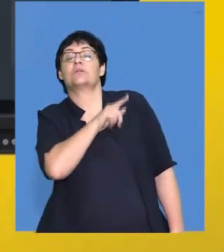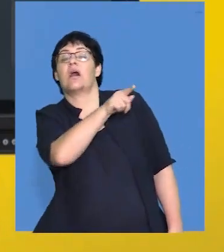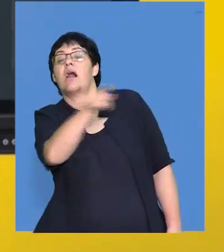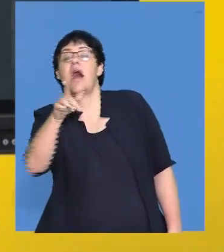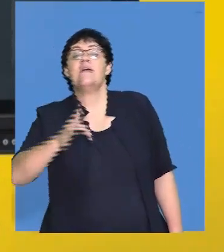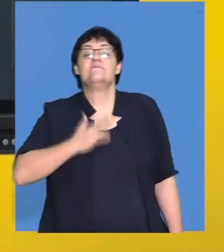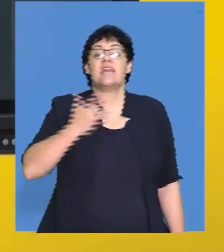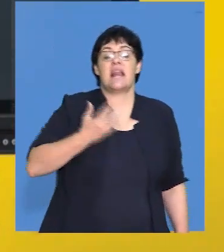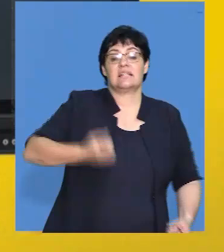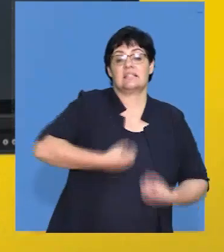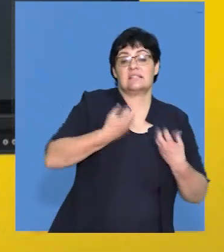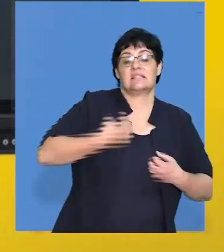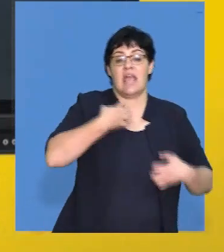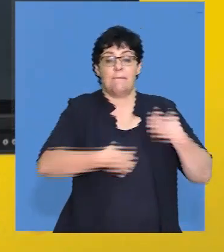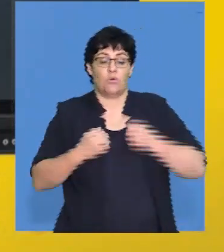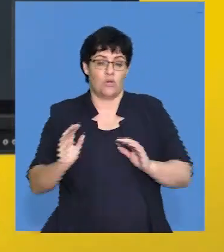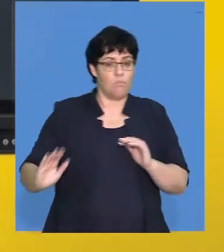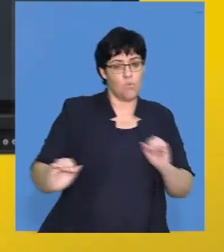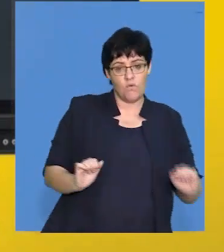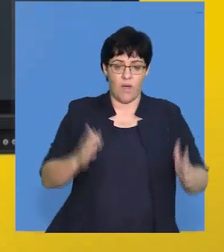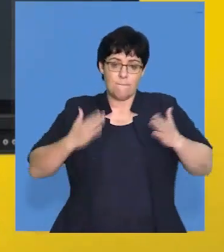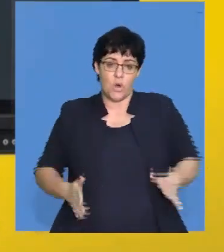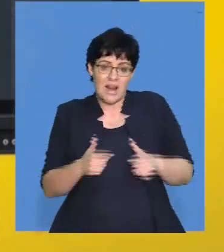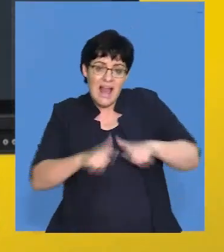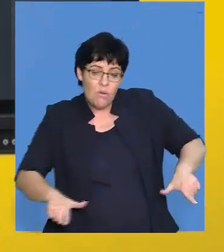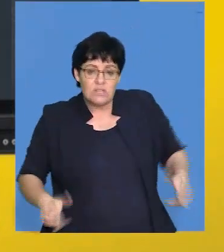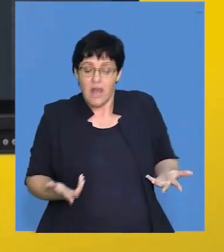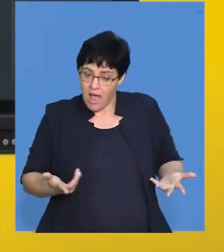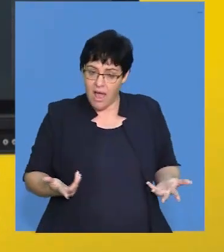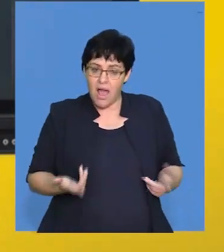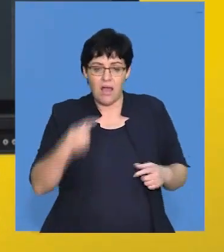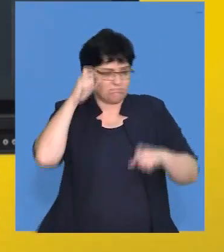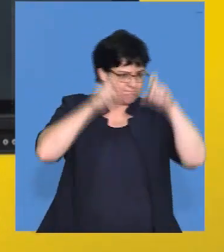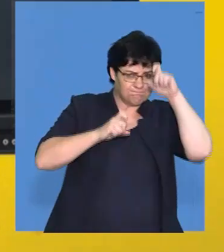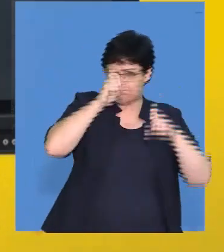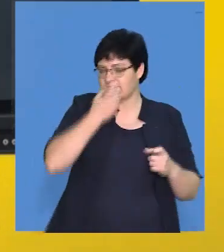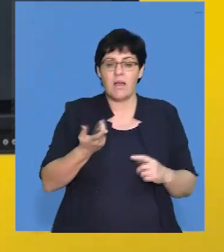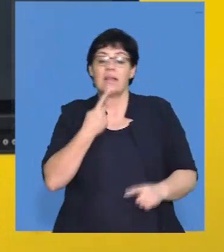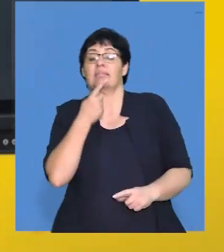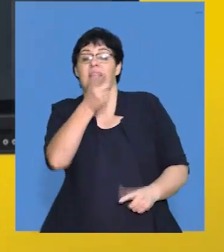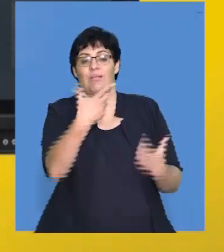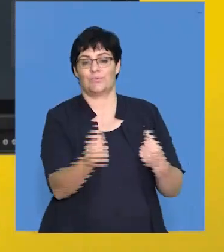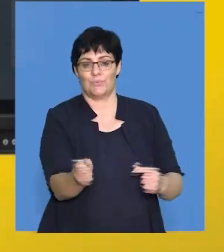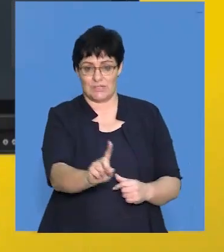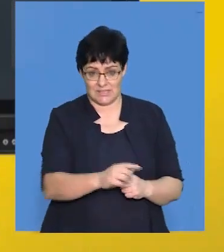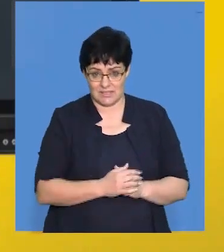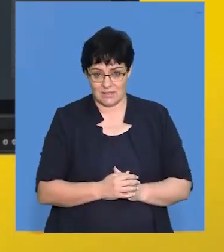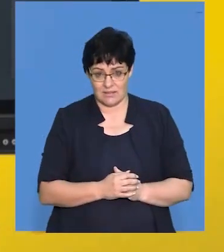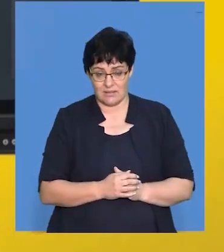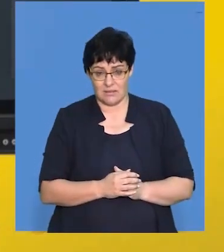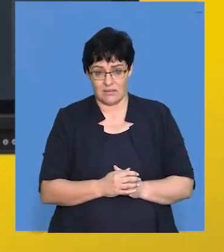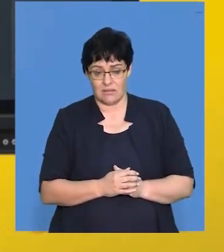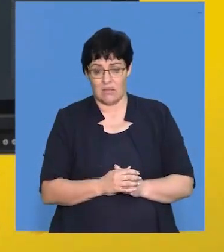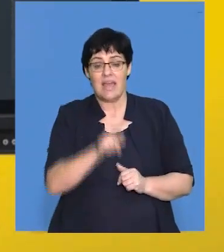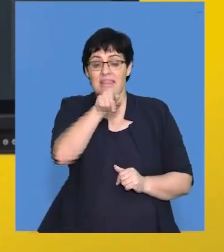characters feelings and emotions and movement and body gestures, facial expressions. You are going